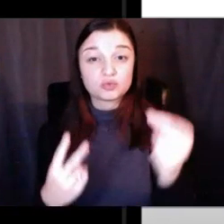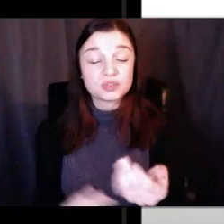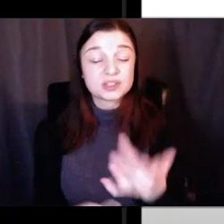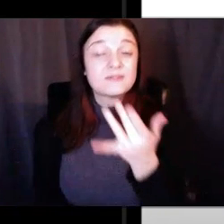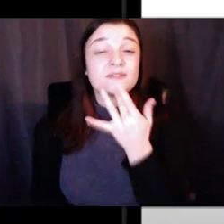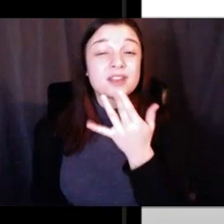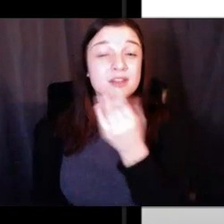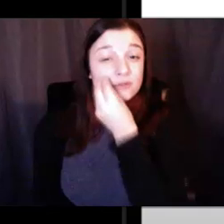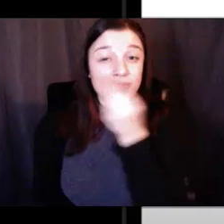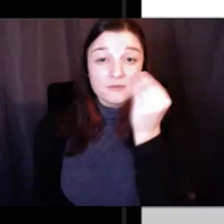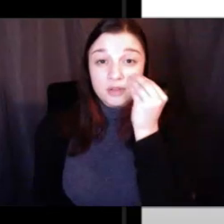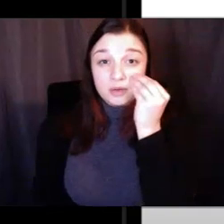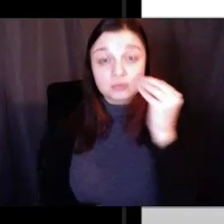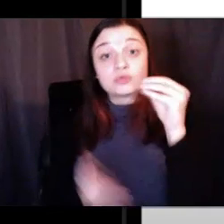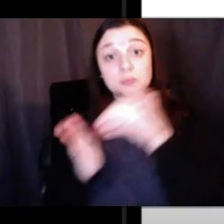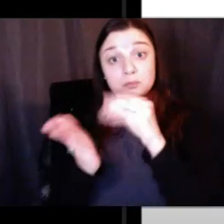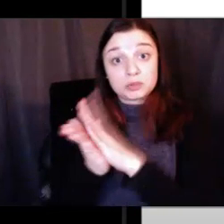list.